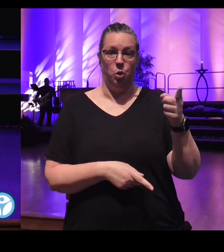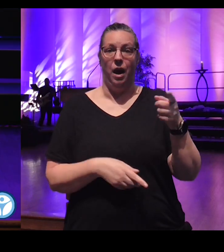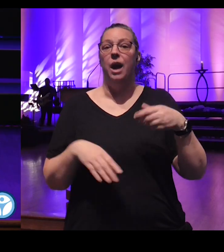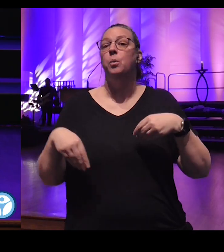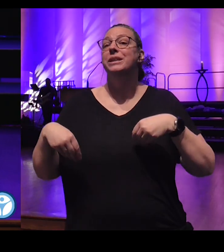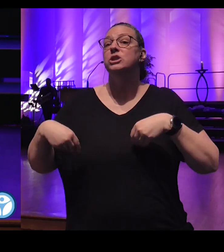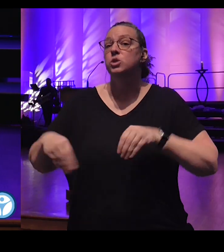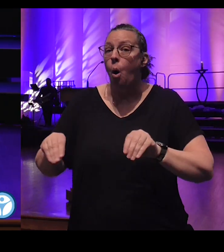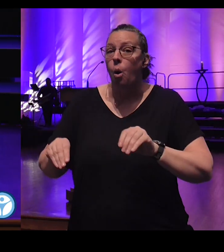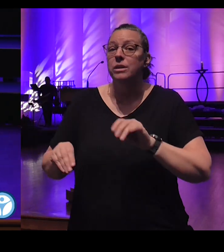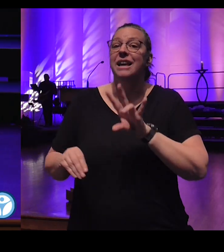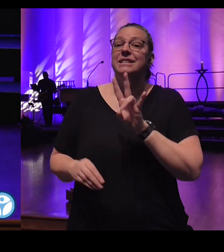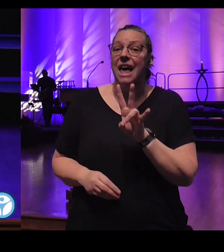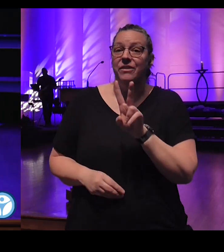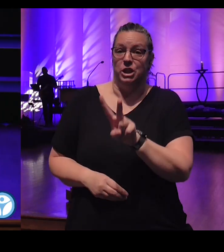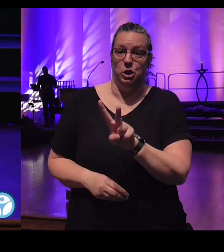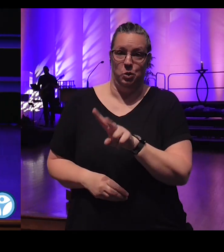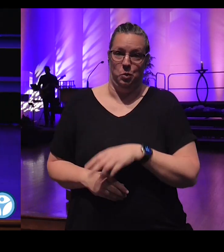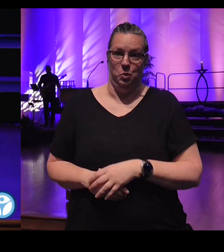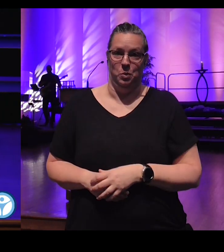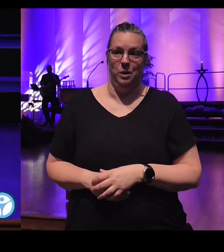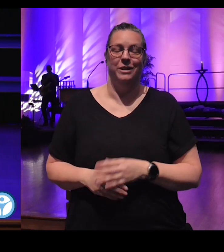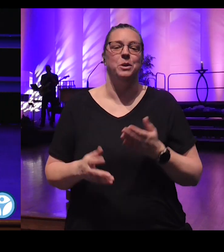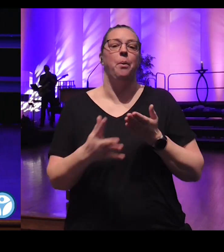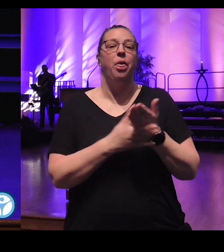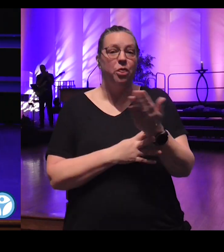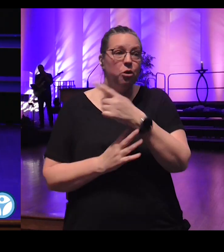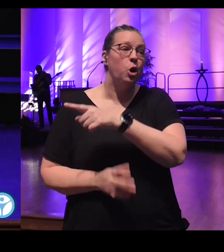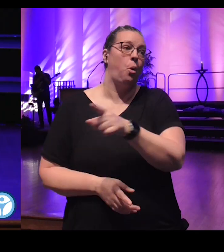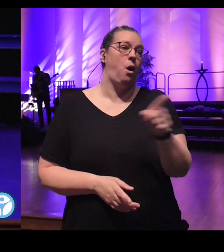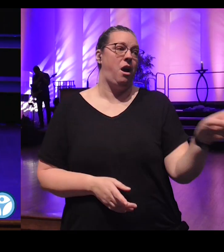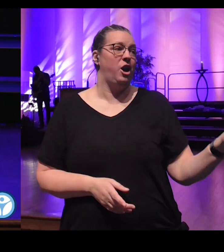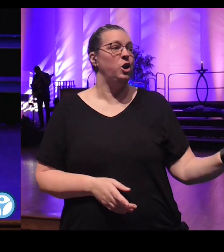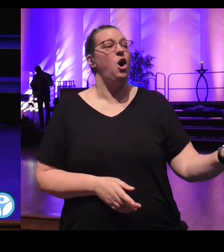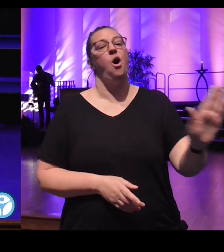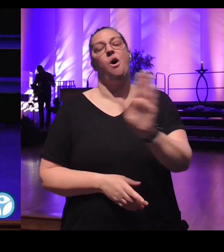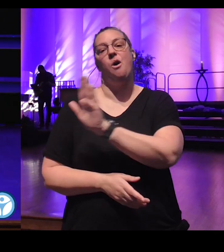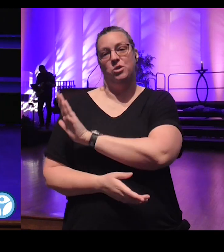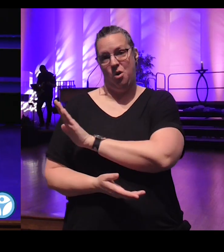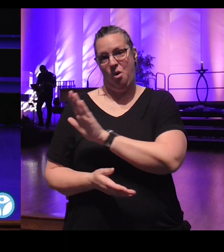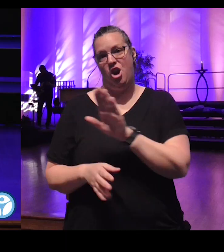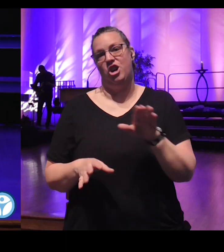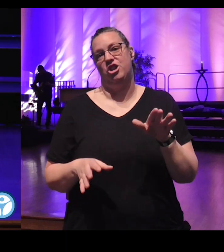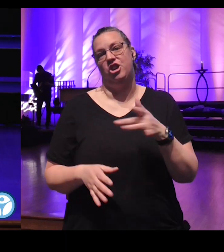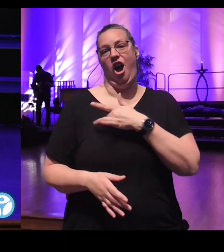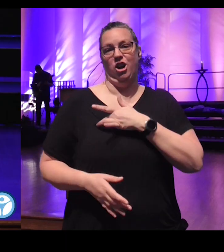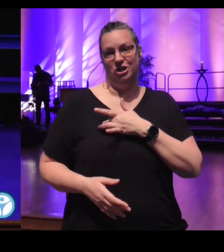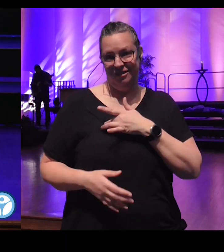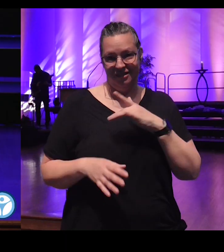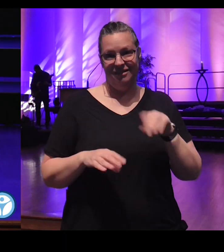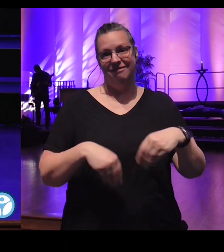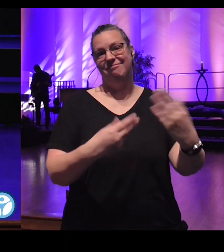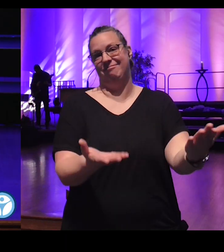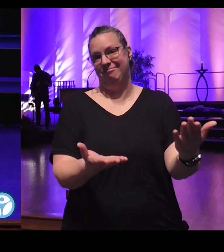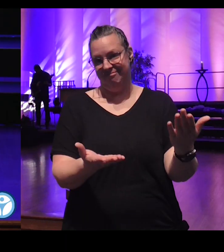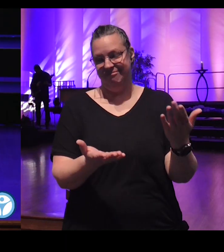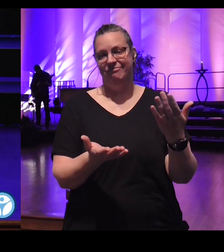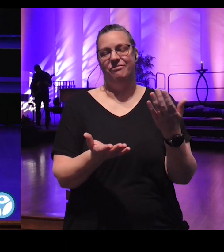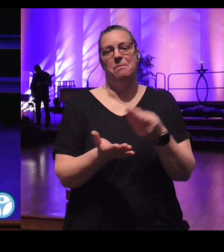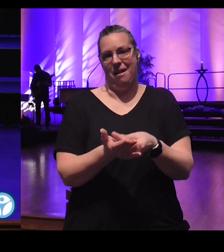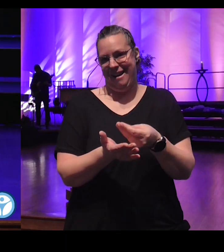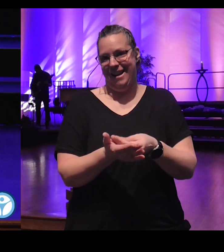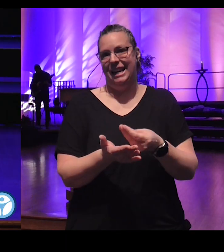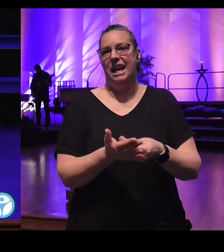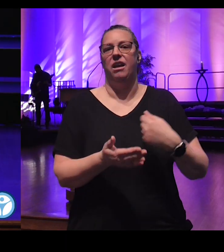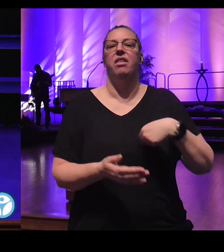72. So it's through all of your generous hearts and your generous giving that we're able